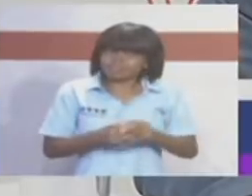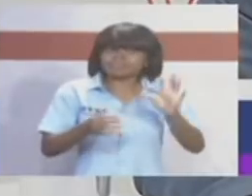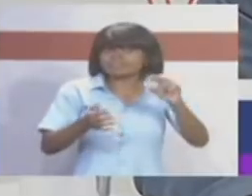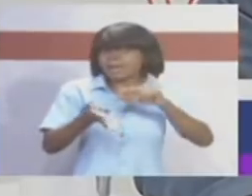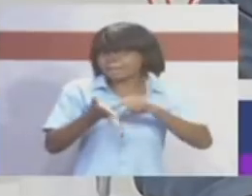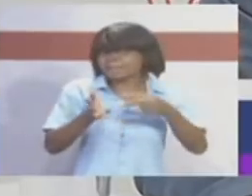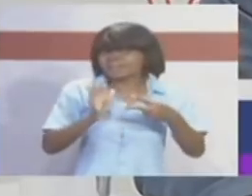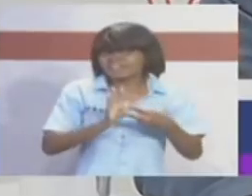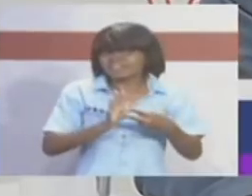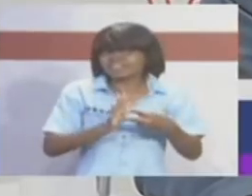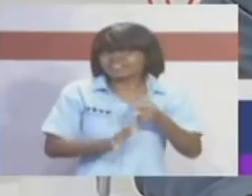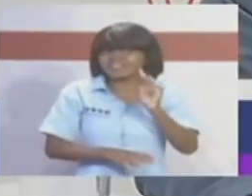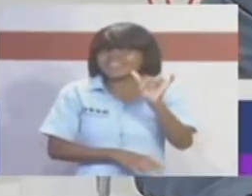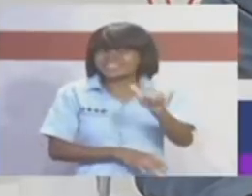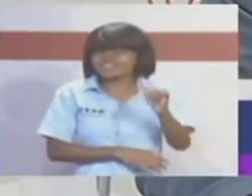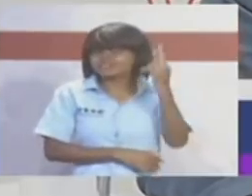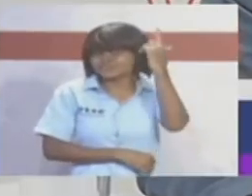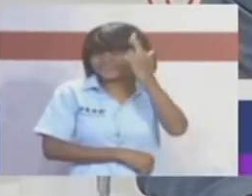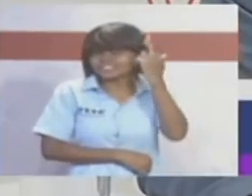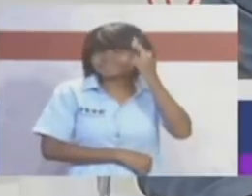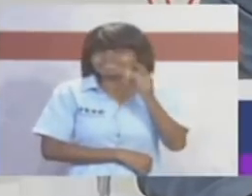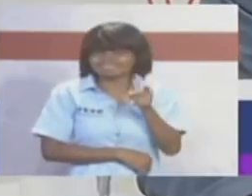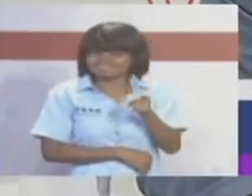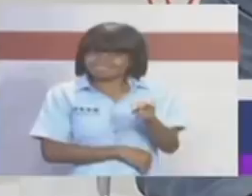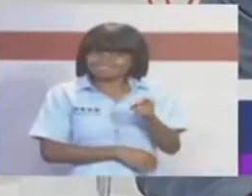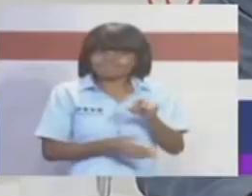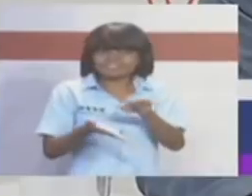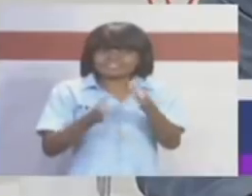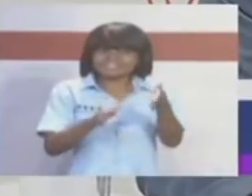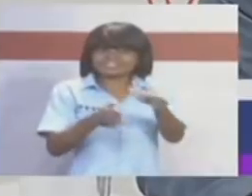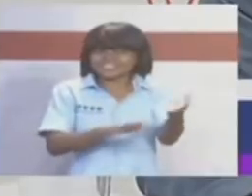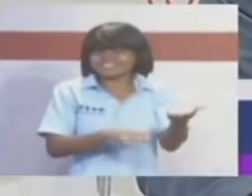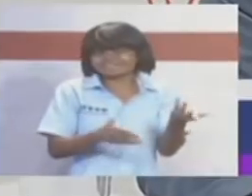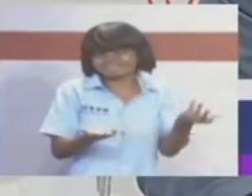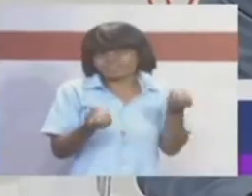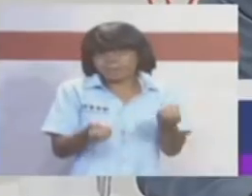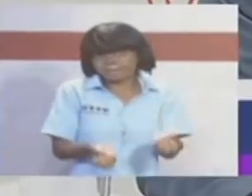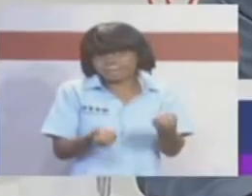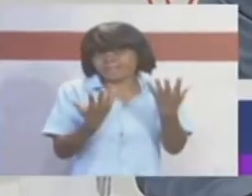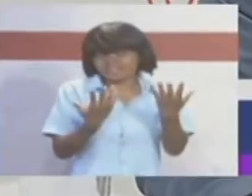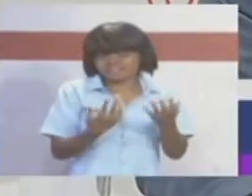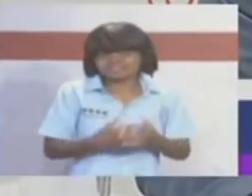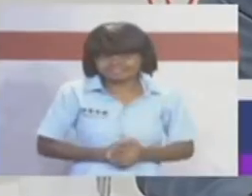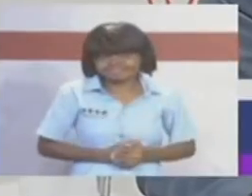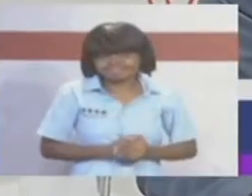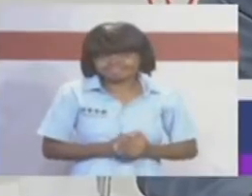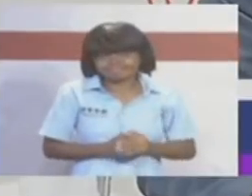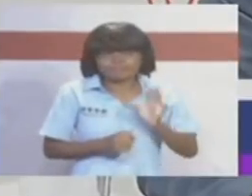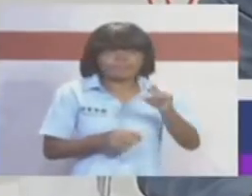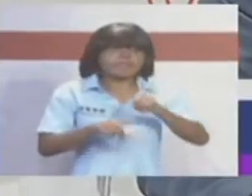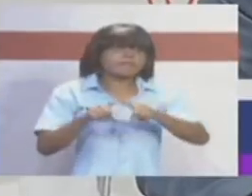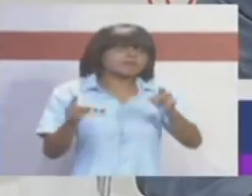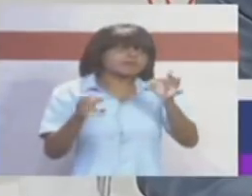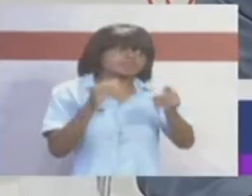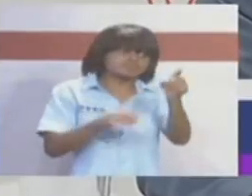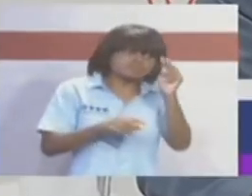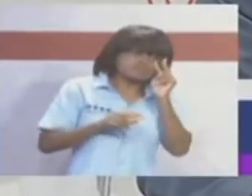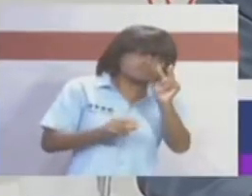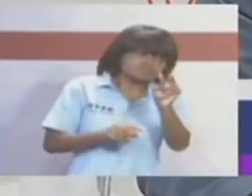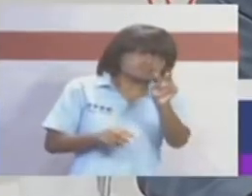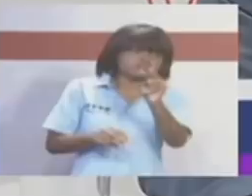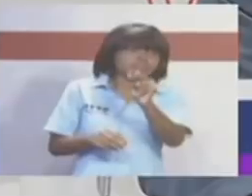group. So we do want to point out again that if we look at the total number of cases, total